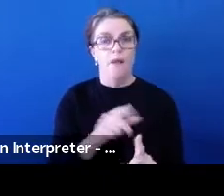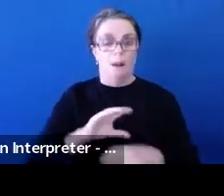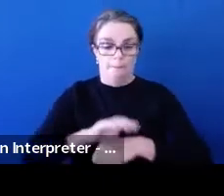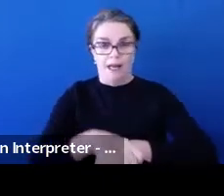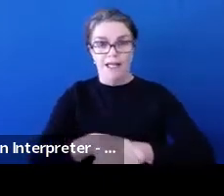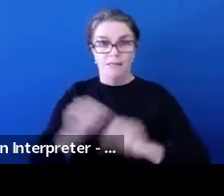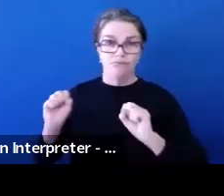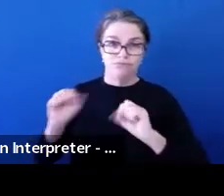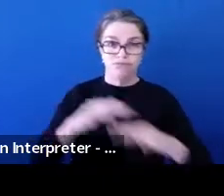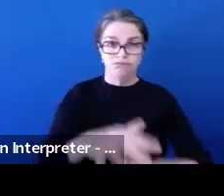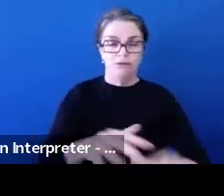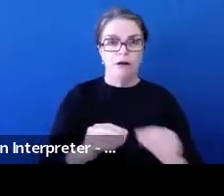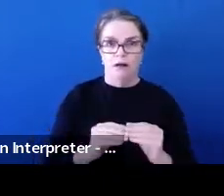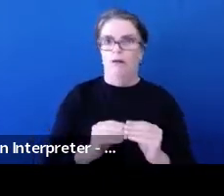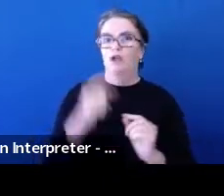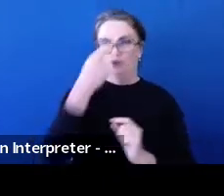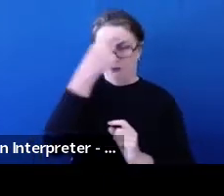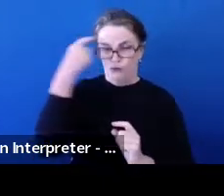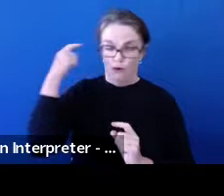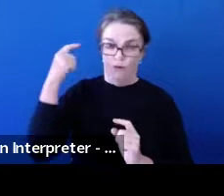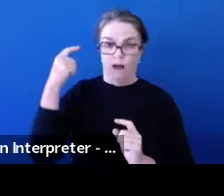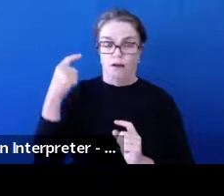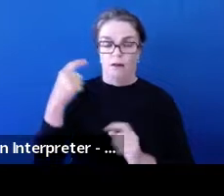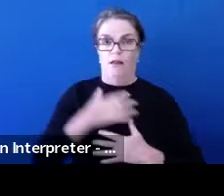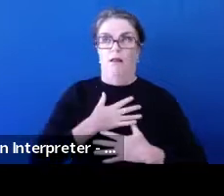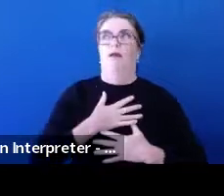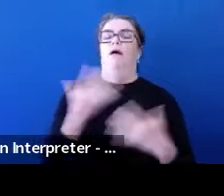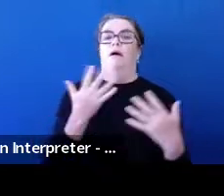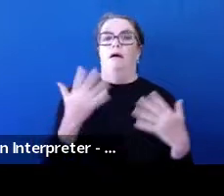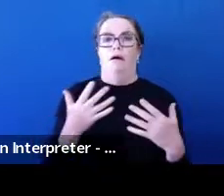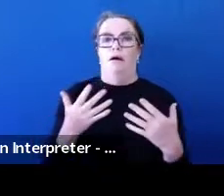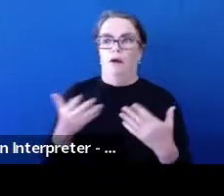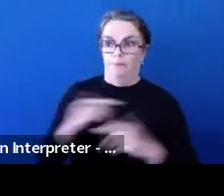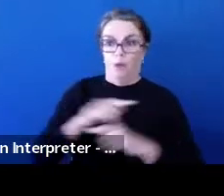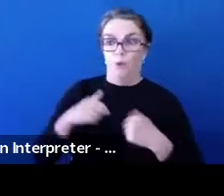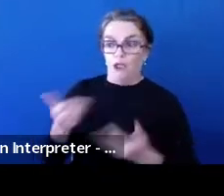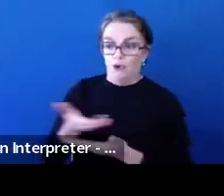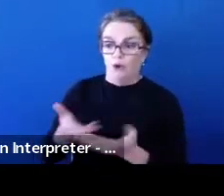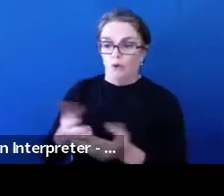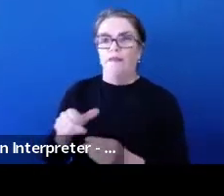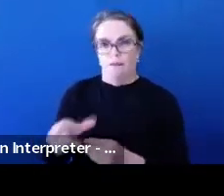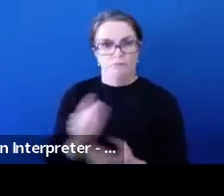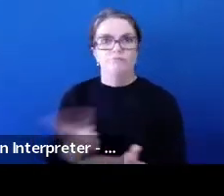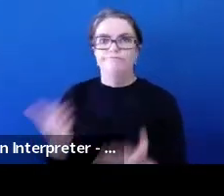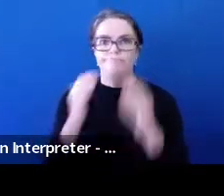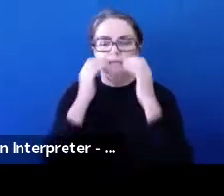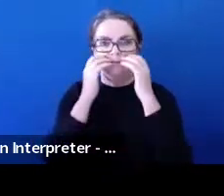was particularly traumatic. Their distress when they spoke to us was palpable.